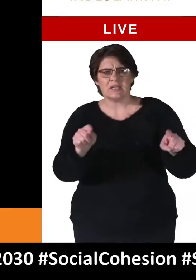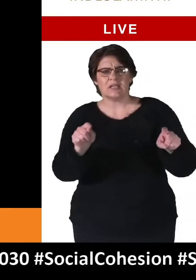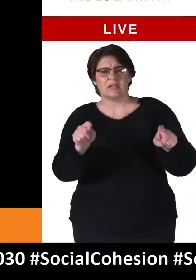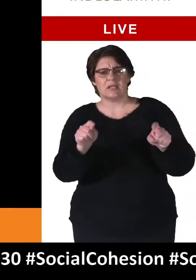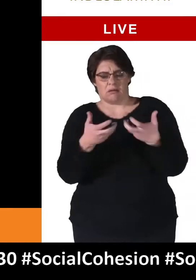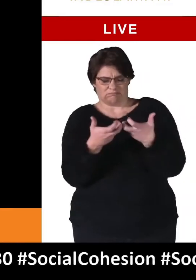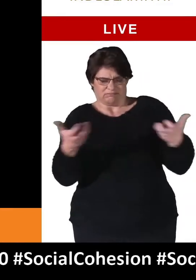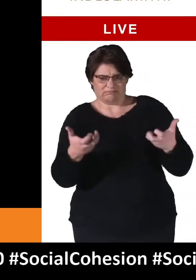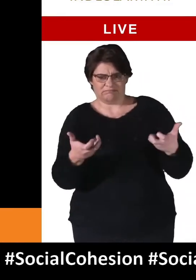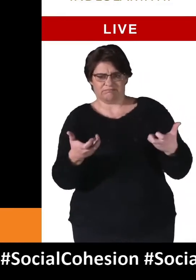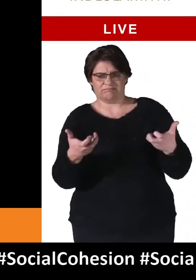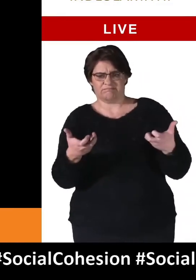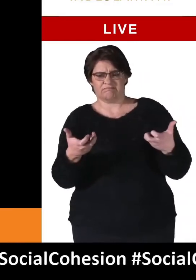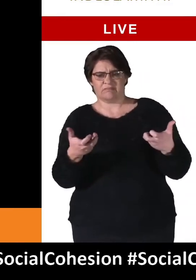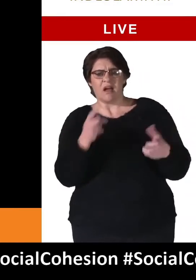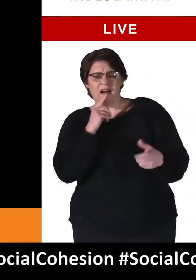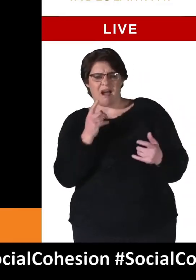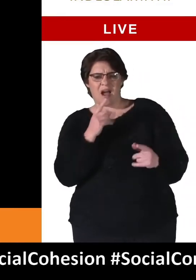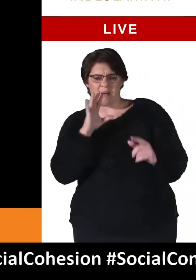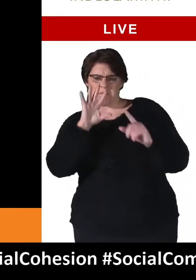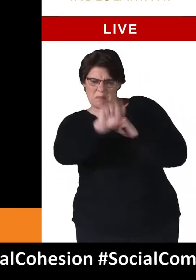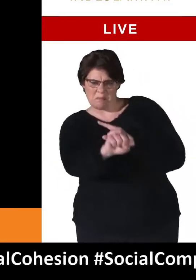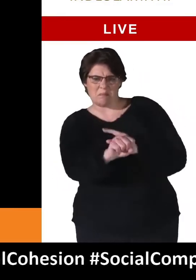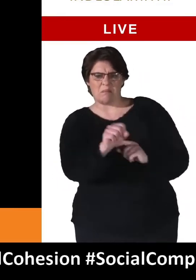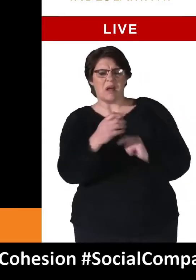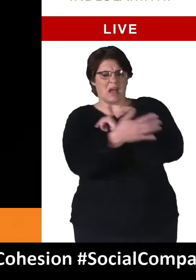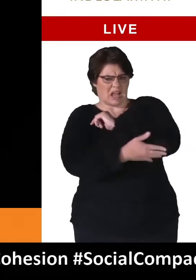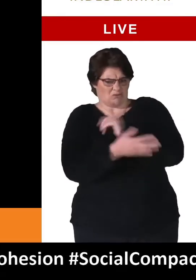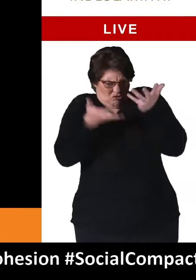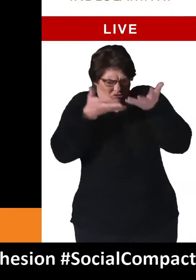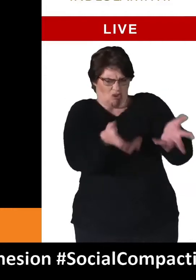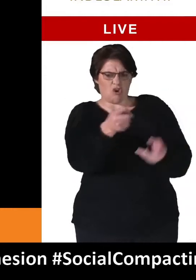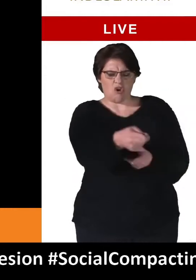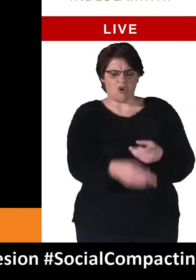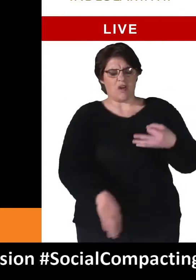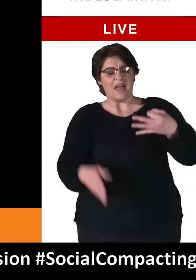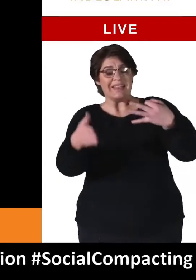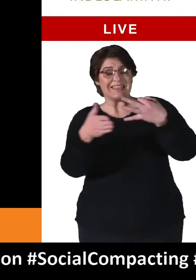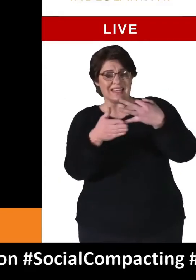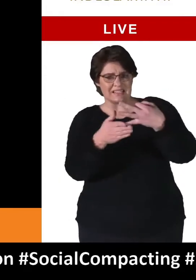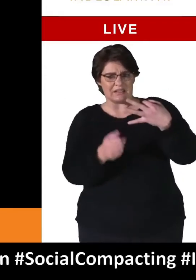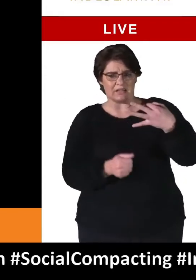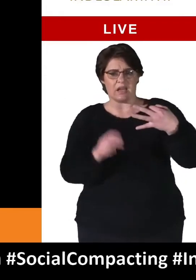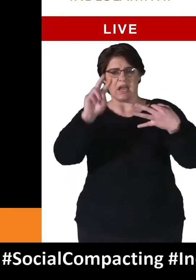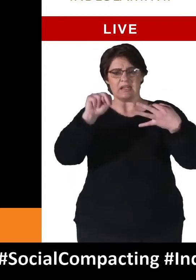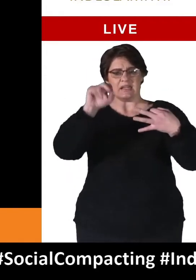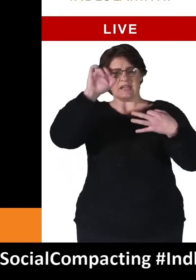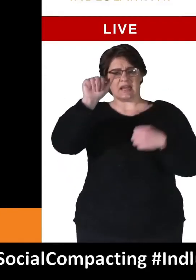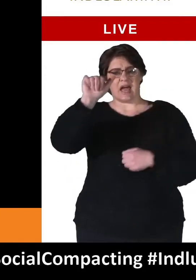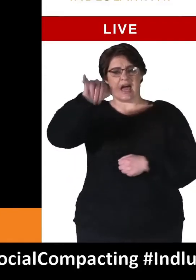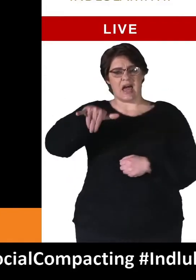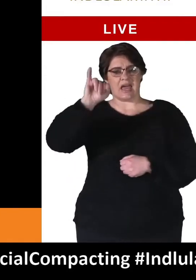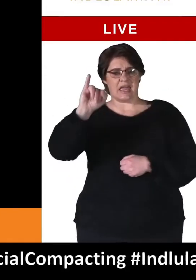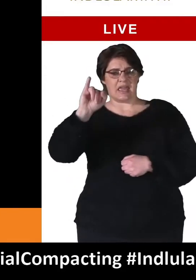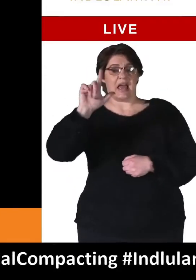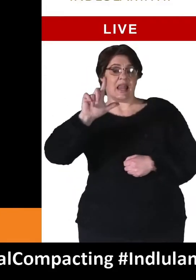class divisions define the character of the country. And the third one is Naila Walk,